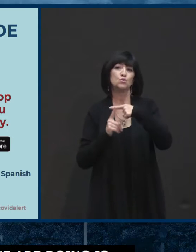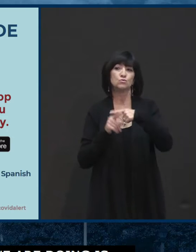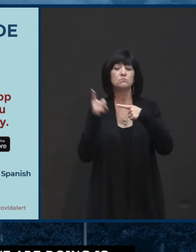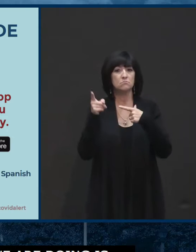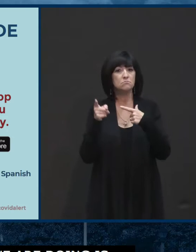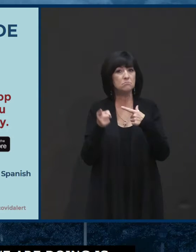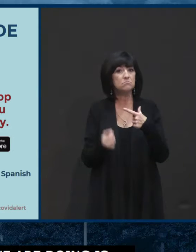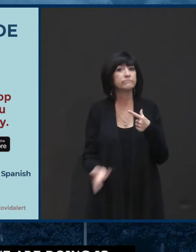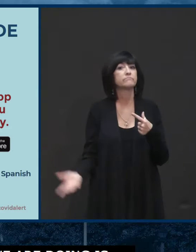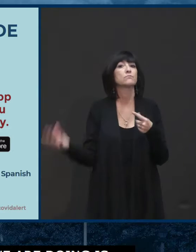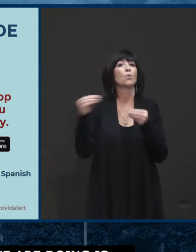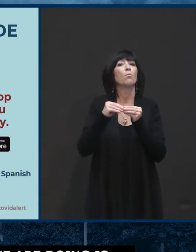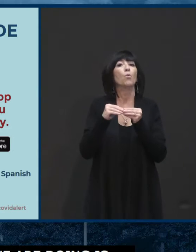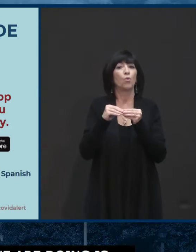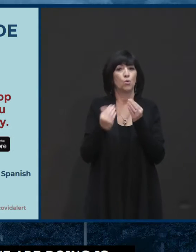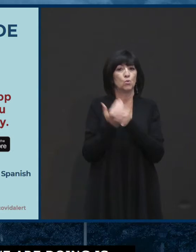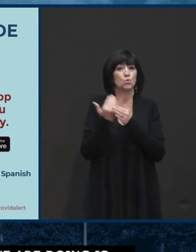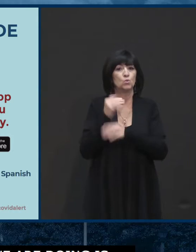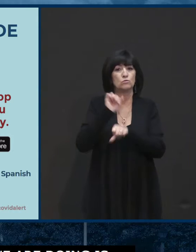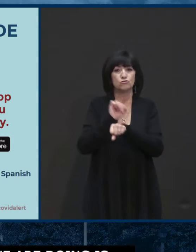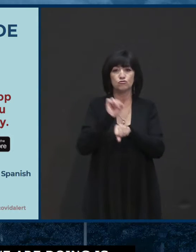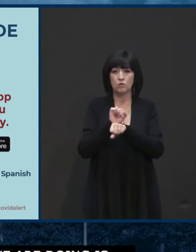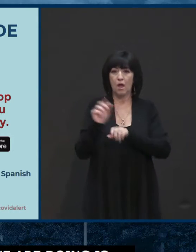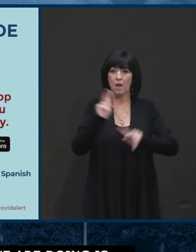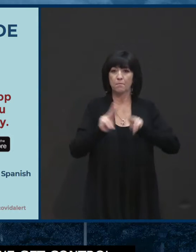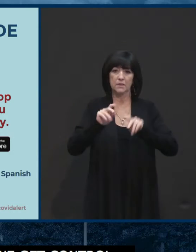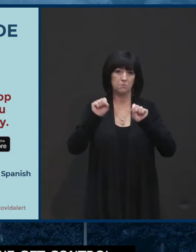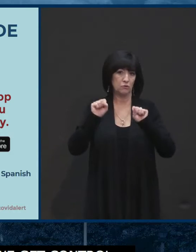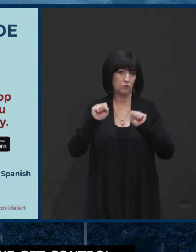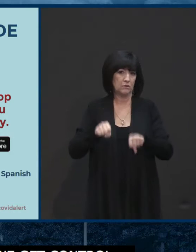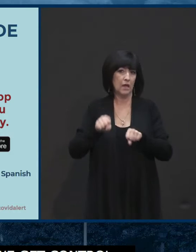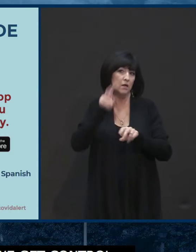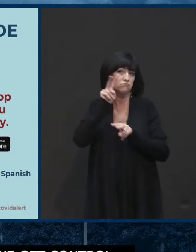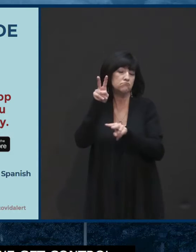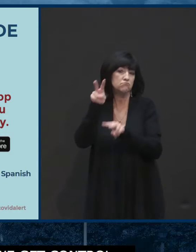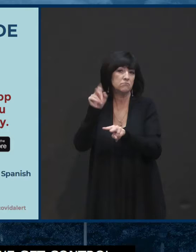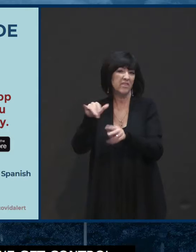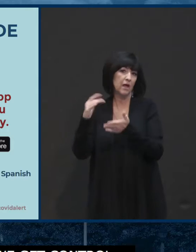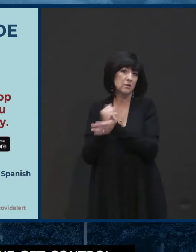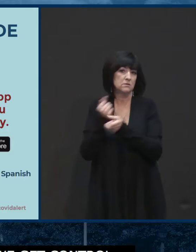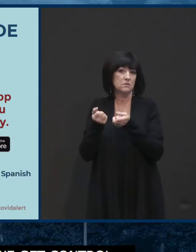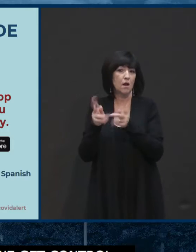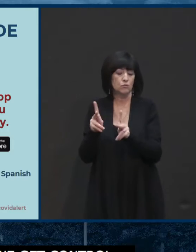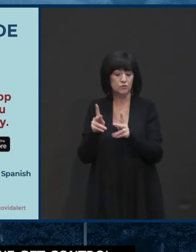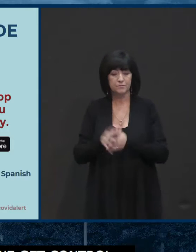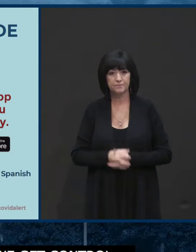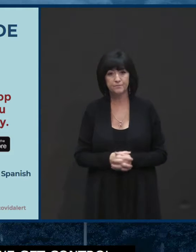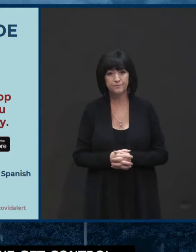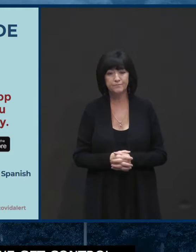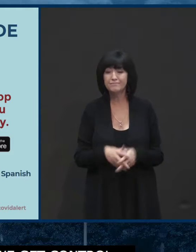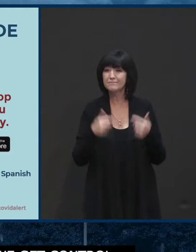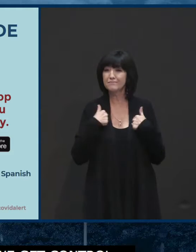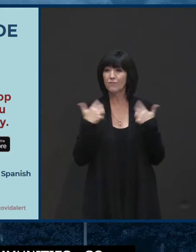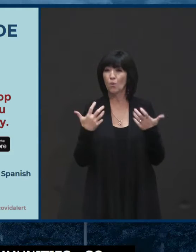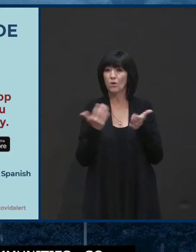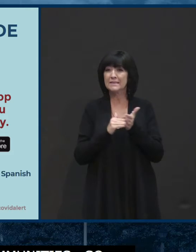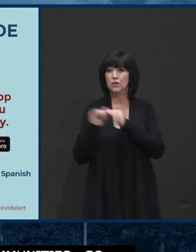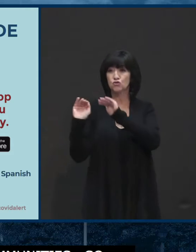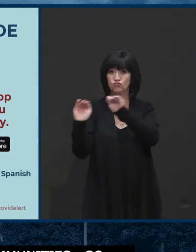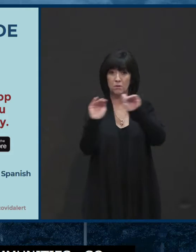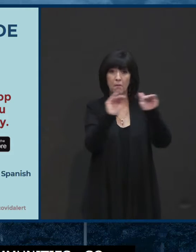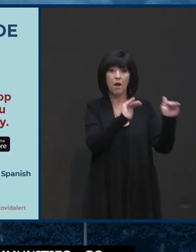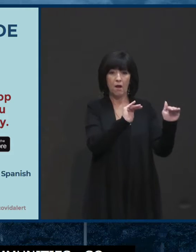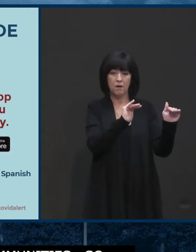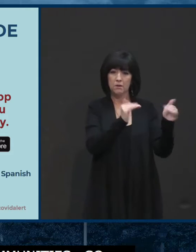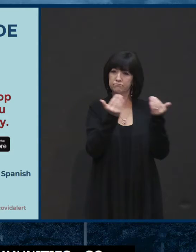push down on the spread of COVID-19 in our communities. So just a reminder to download the app